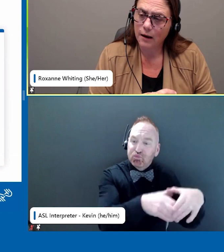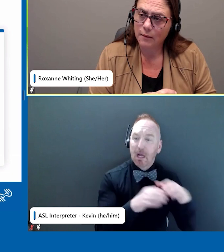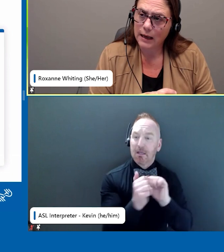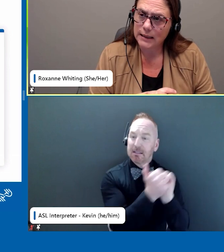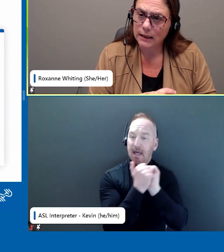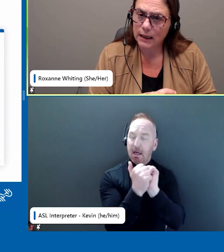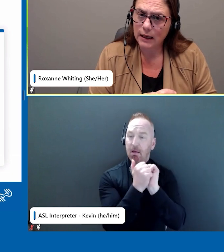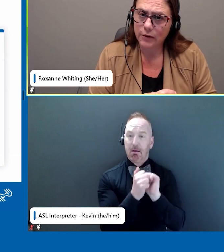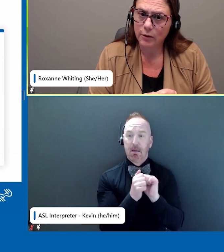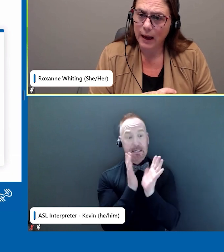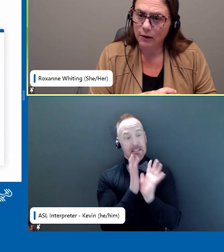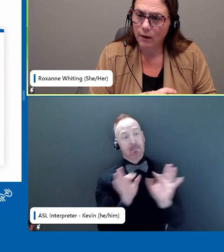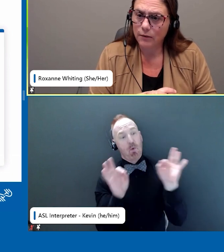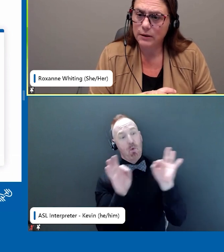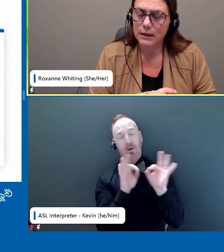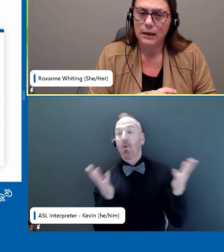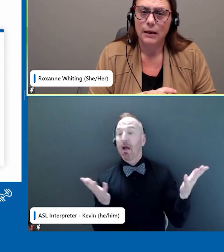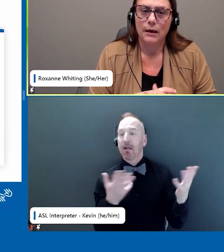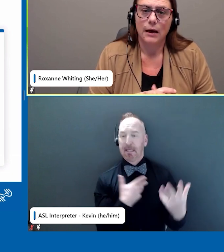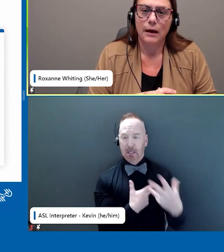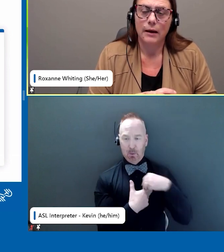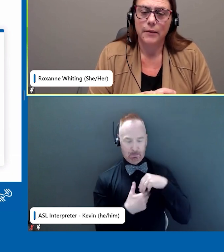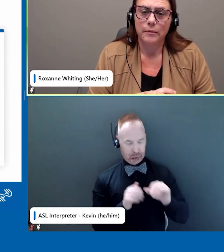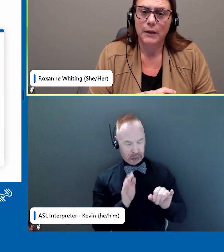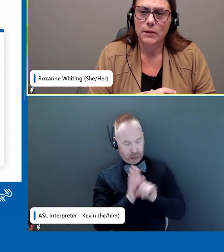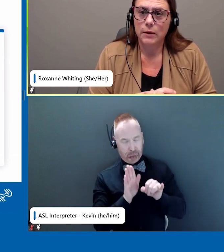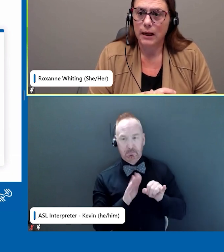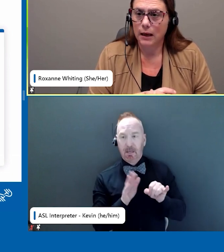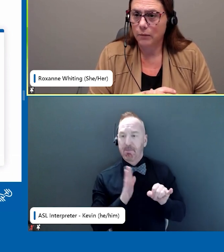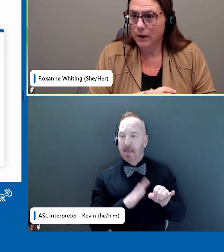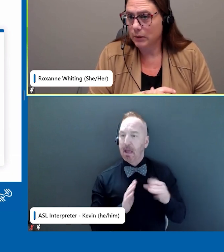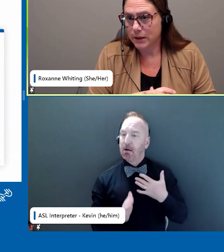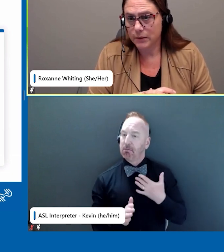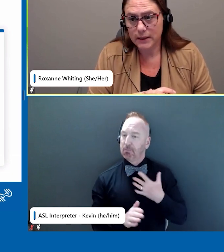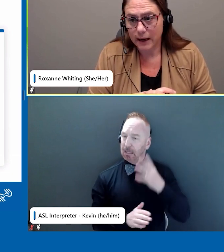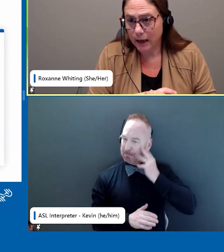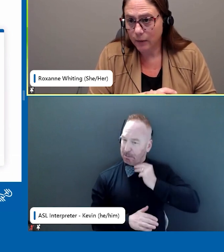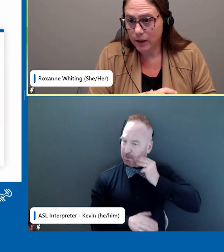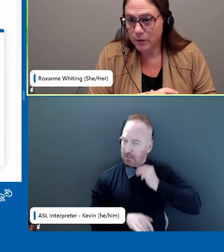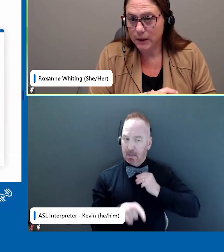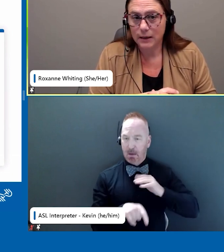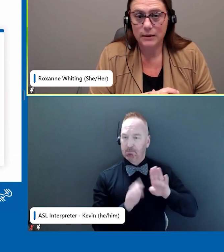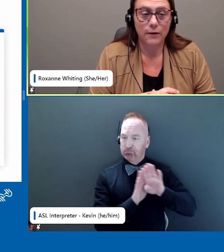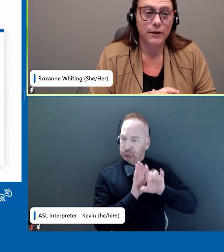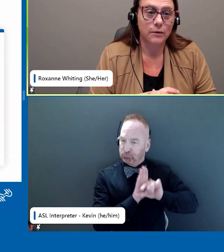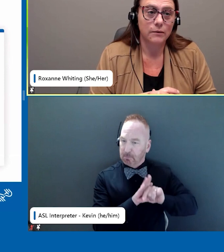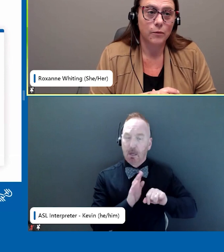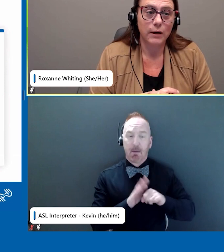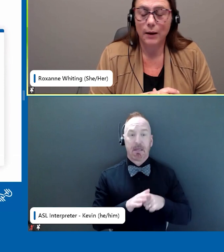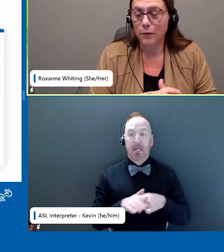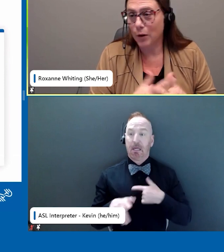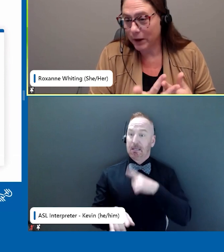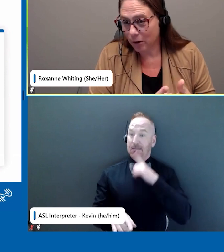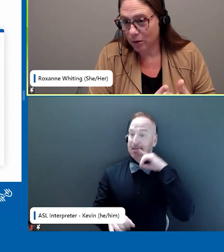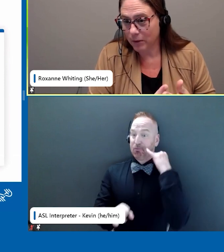their identity and their background. That's where they were able to use sign language because often when they were going home